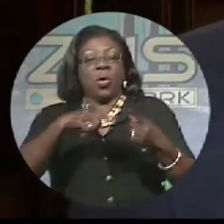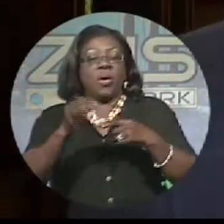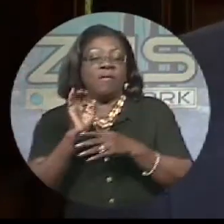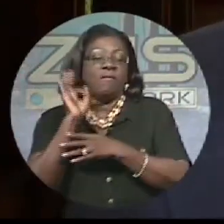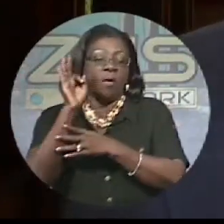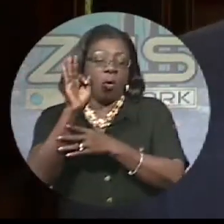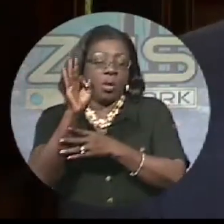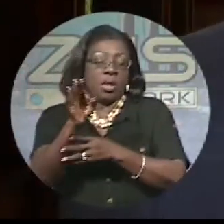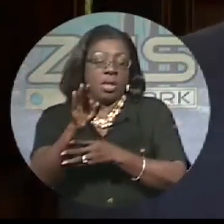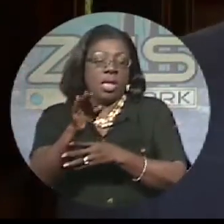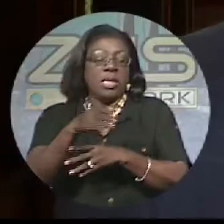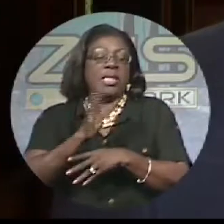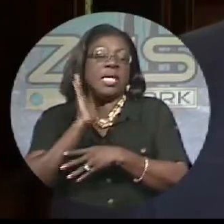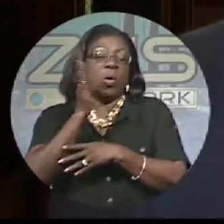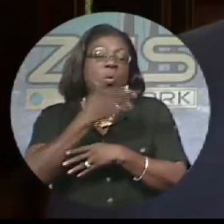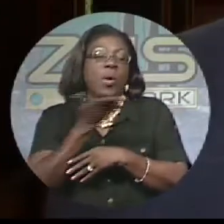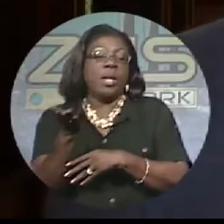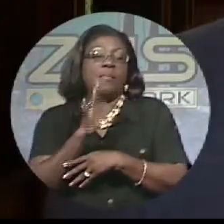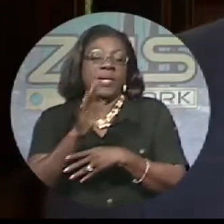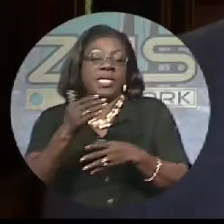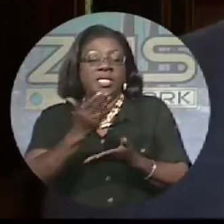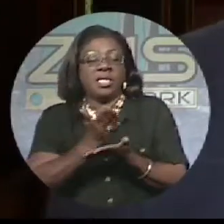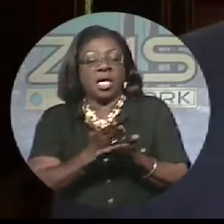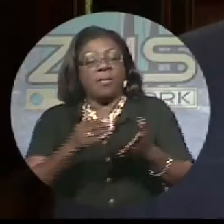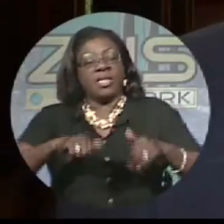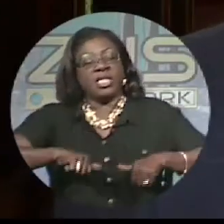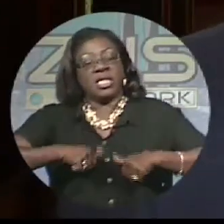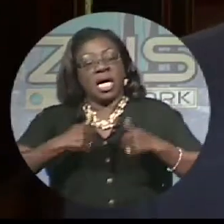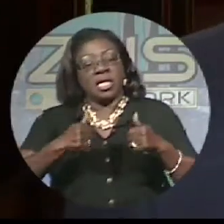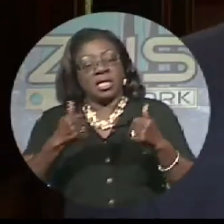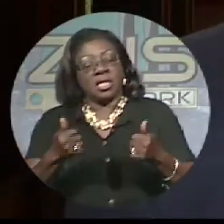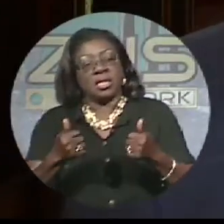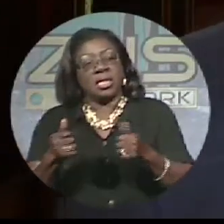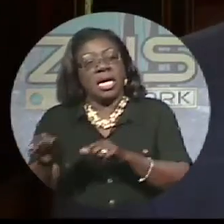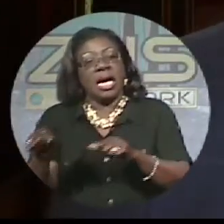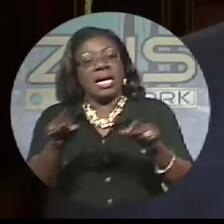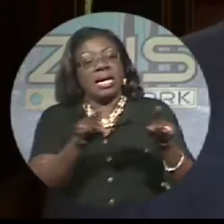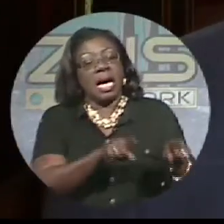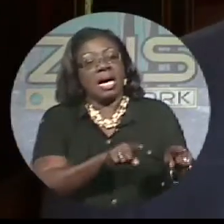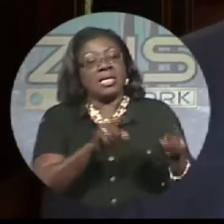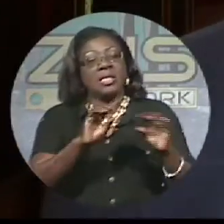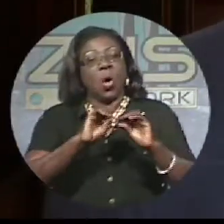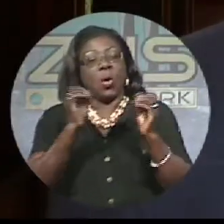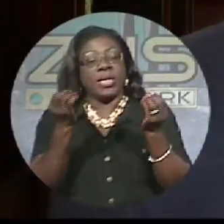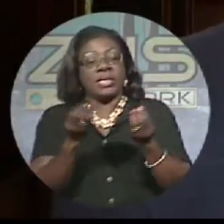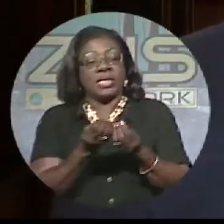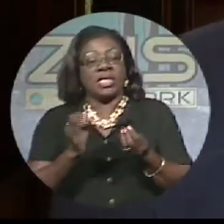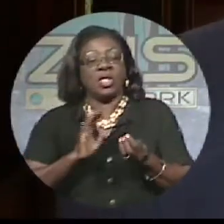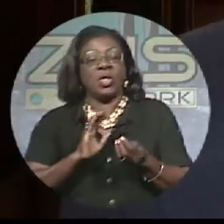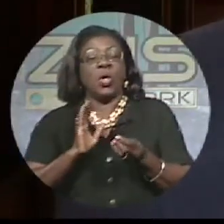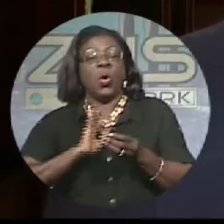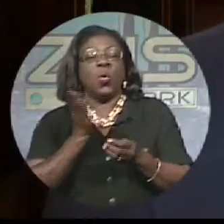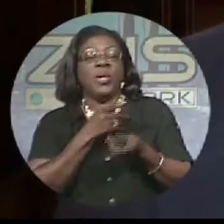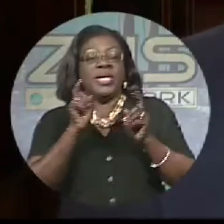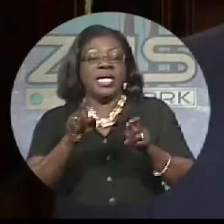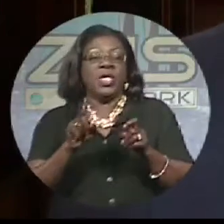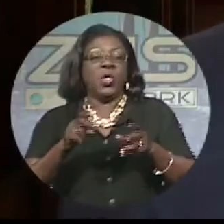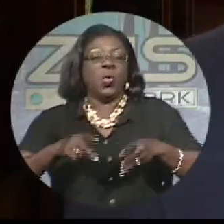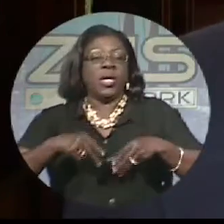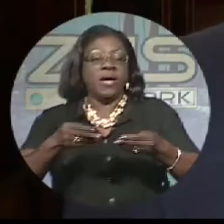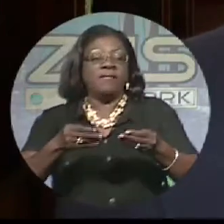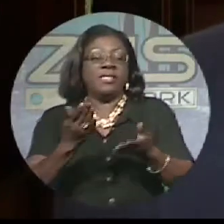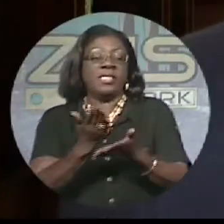challenges. Certainly the BACO as an organization, I believe, will need to provide certain training and